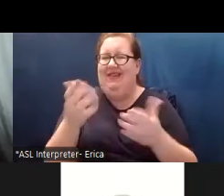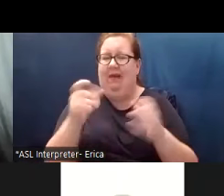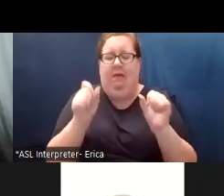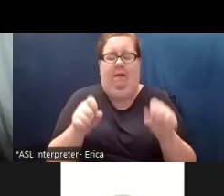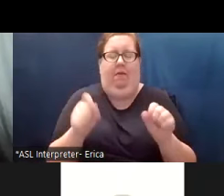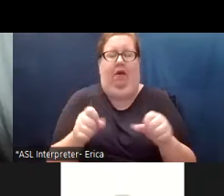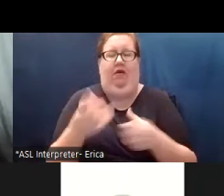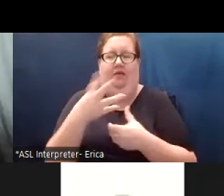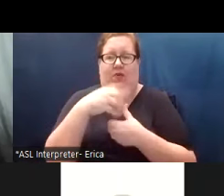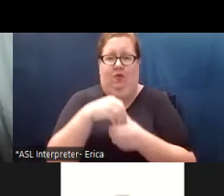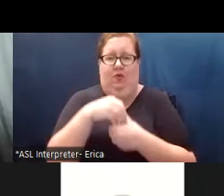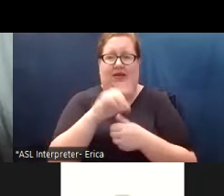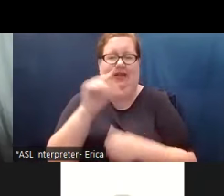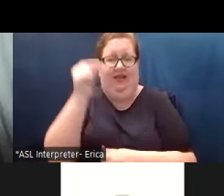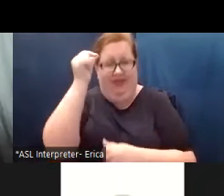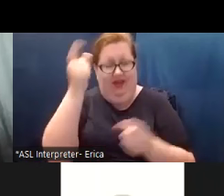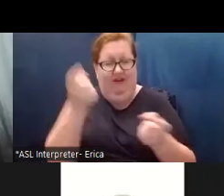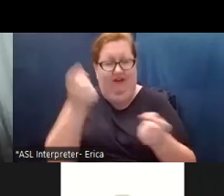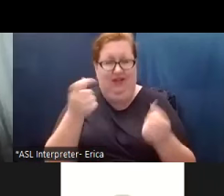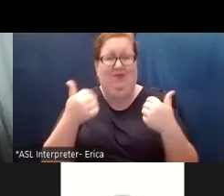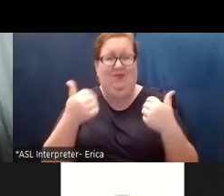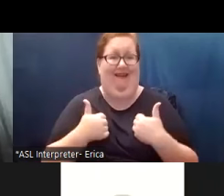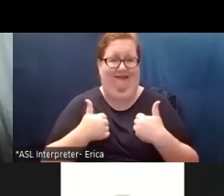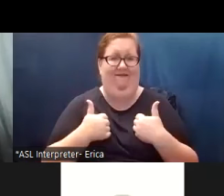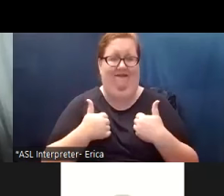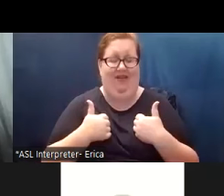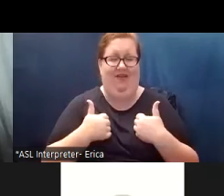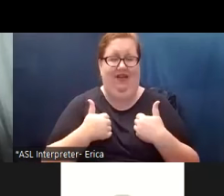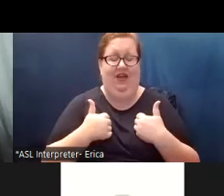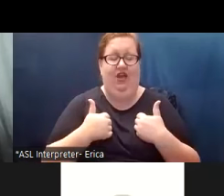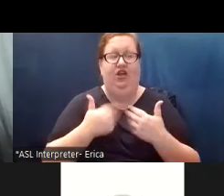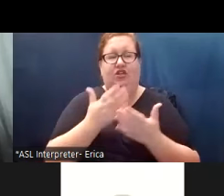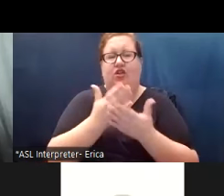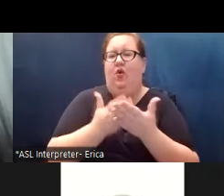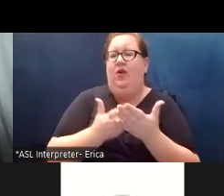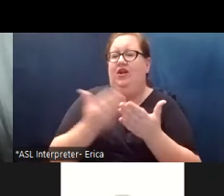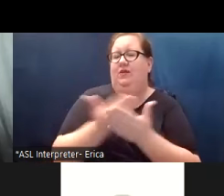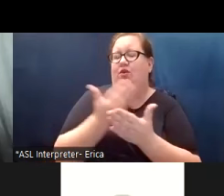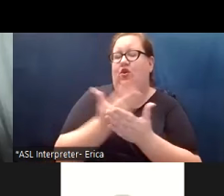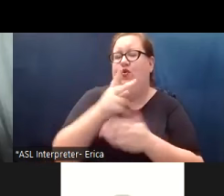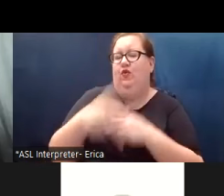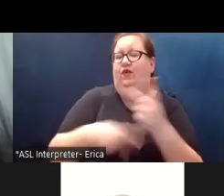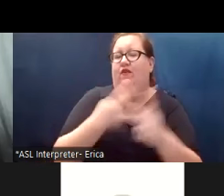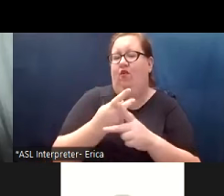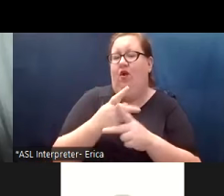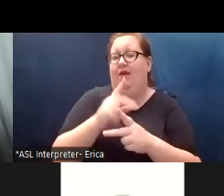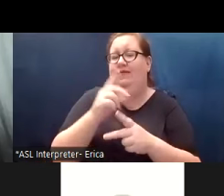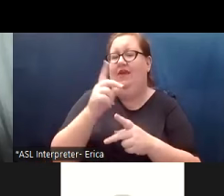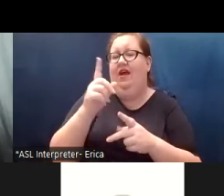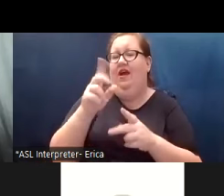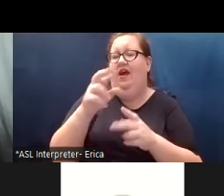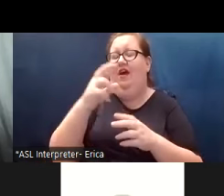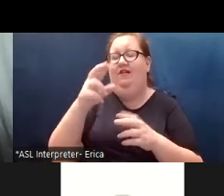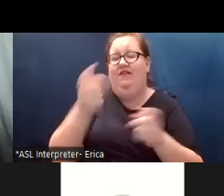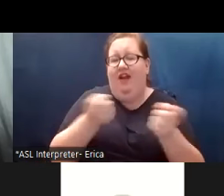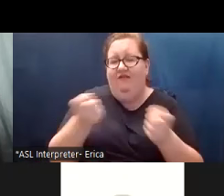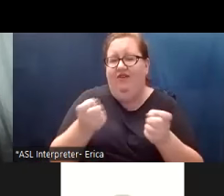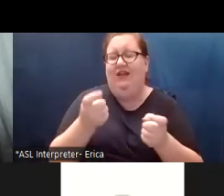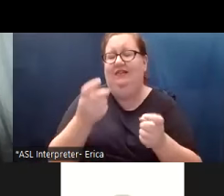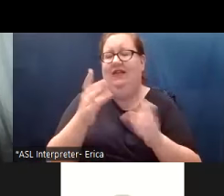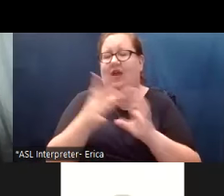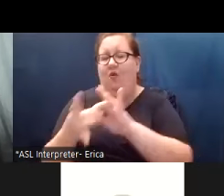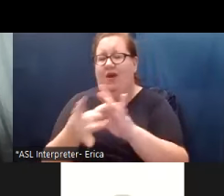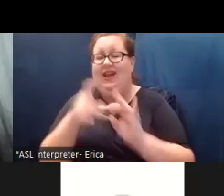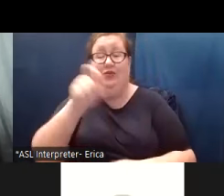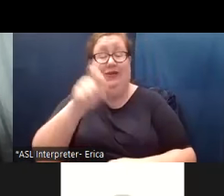existing governance that we have. And so what are sort of new forms of governance, new forms of coordination that are needed that could